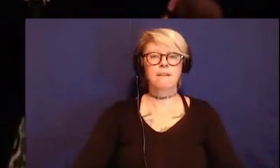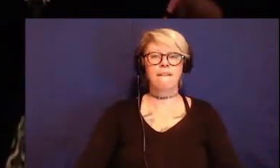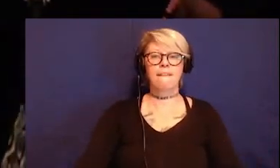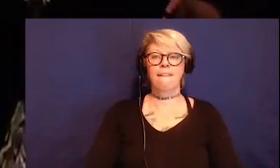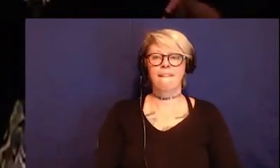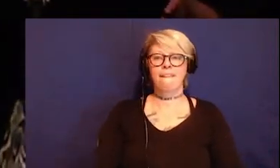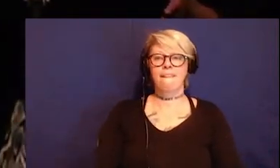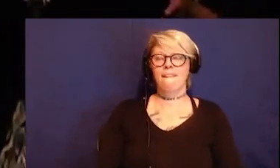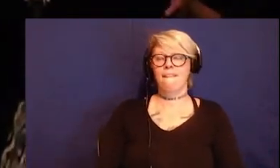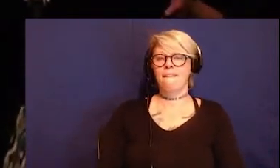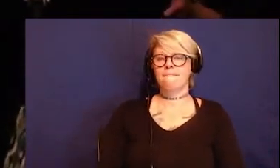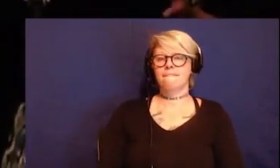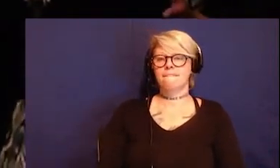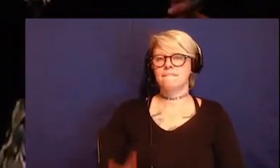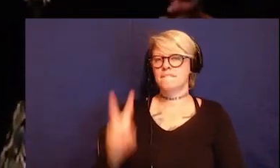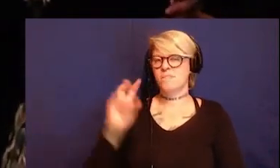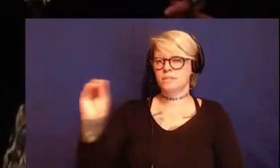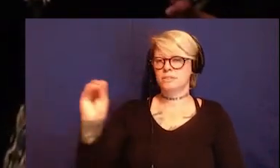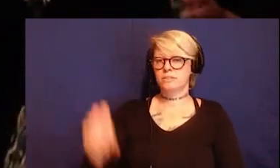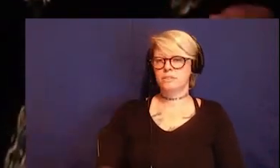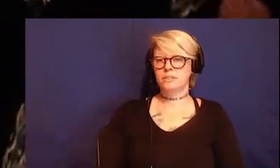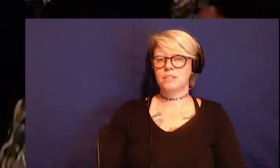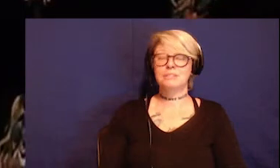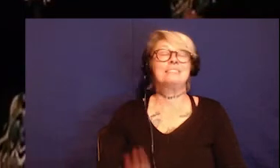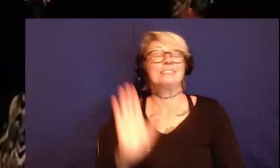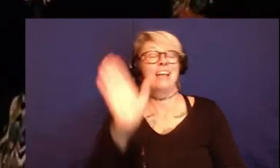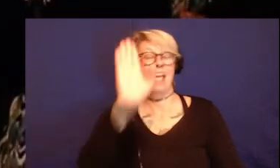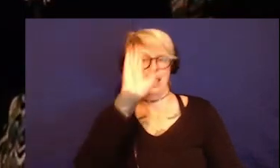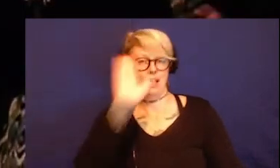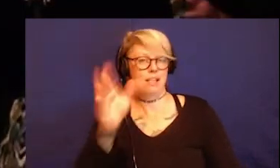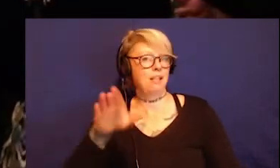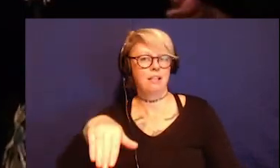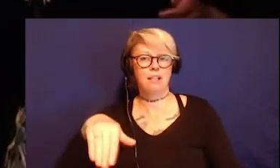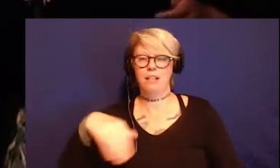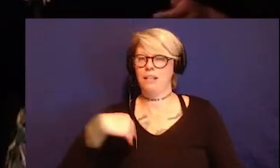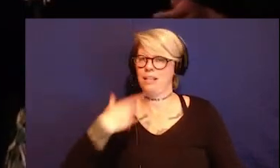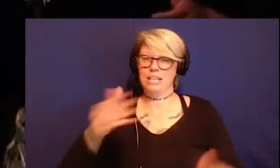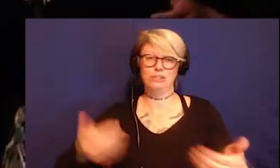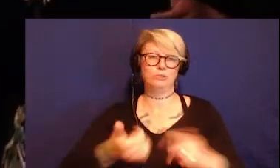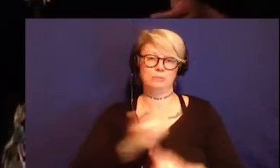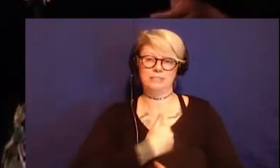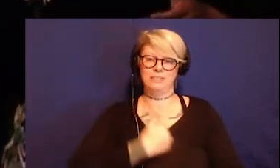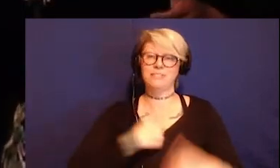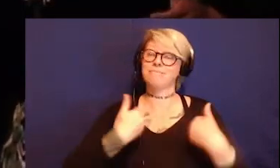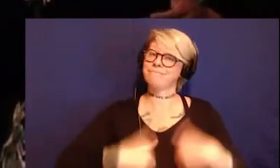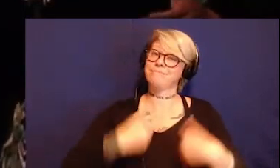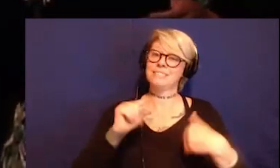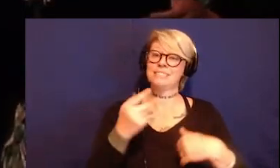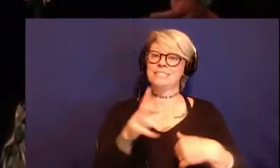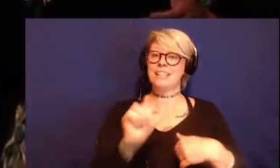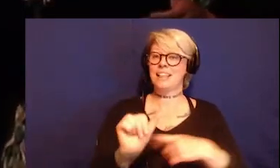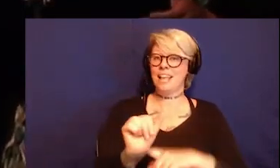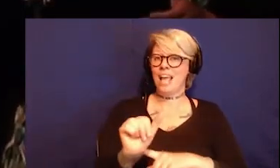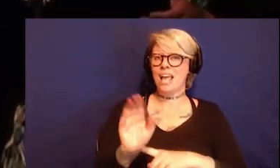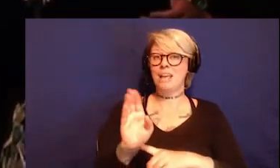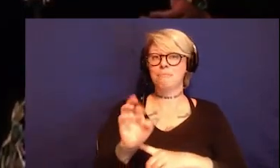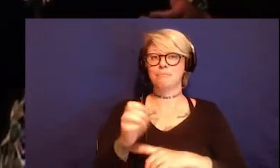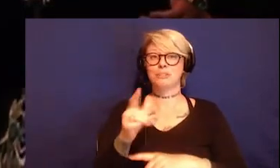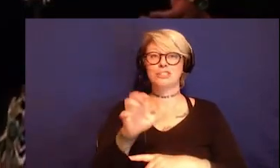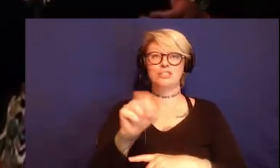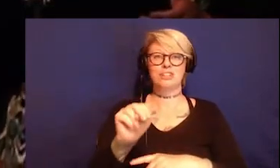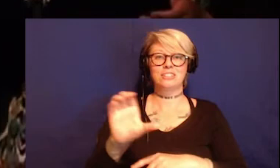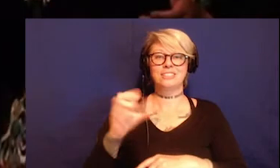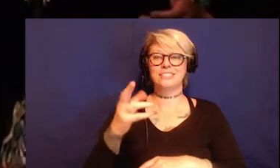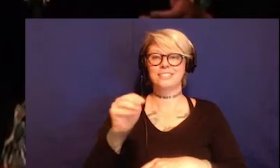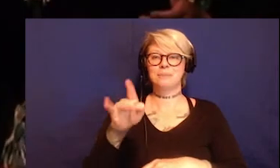Hi. Sorry, I haven't properly introduced myself yet. My name is Talia Berger-Champagne, and I'm an internationally adopted wannabe